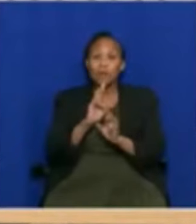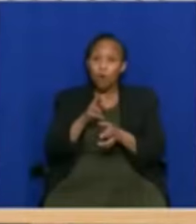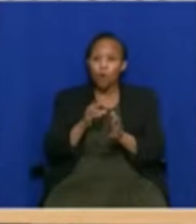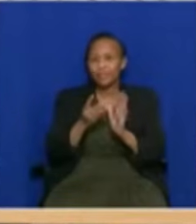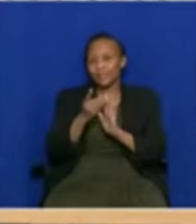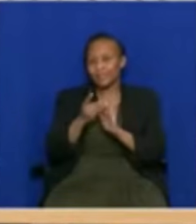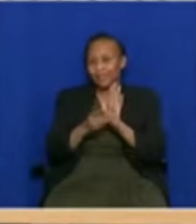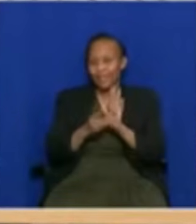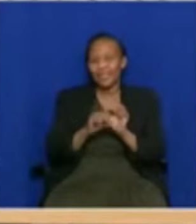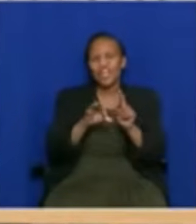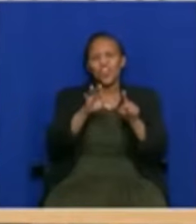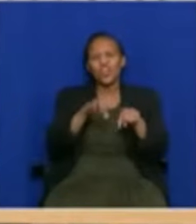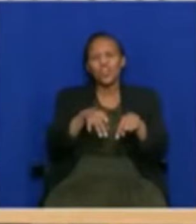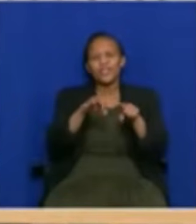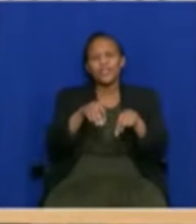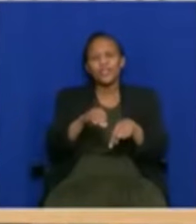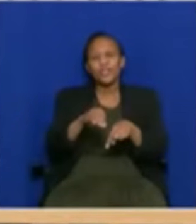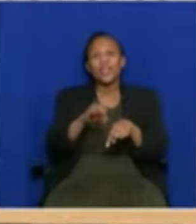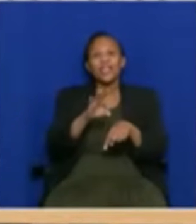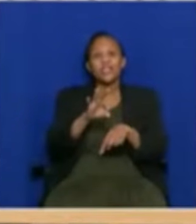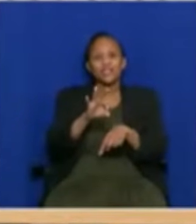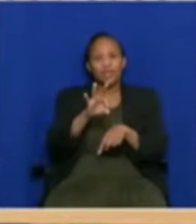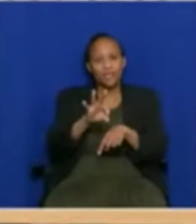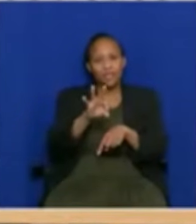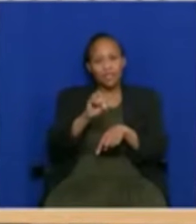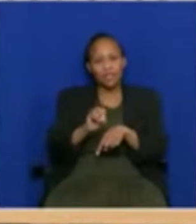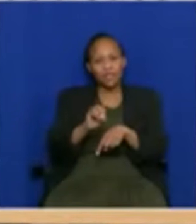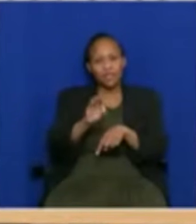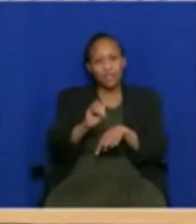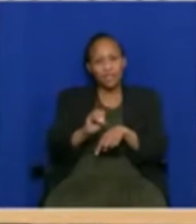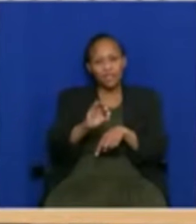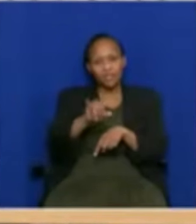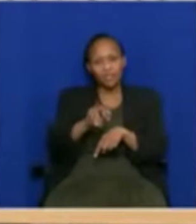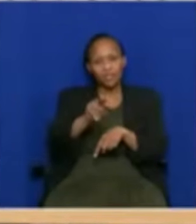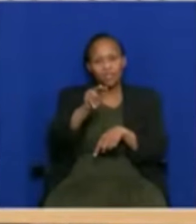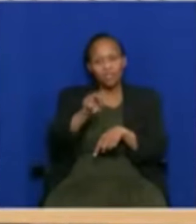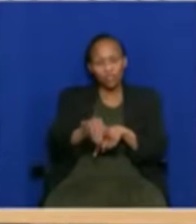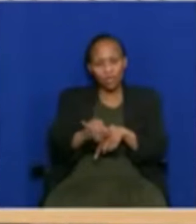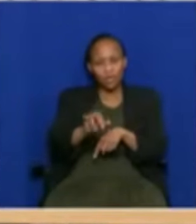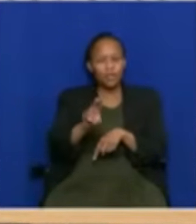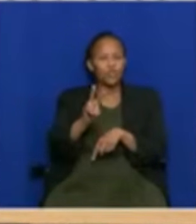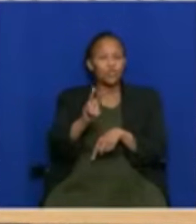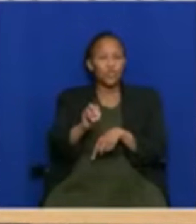2025. That's correct. But this report